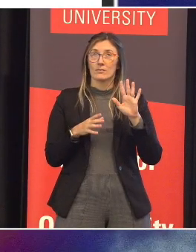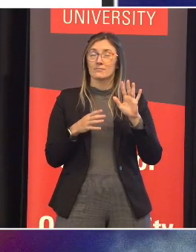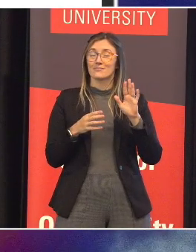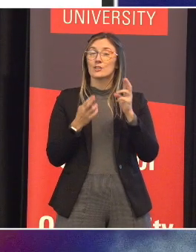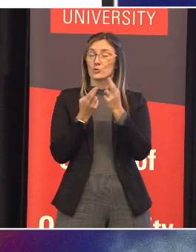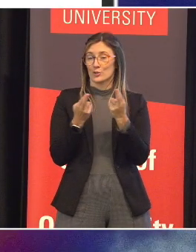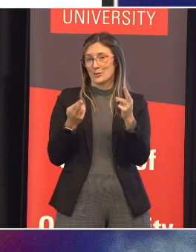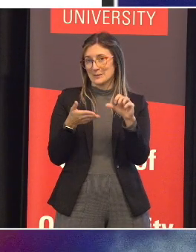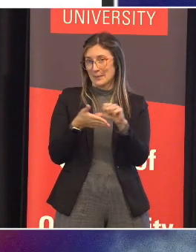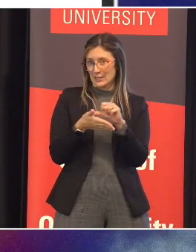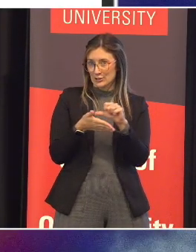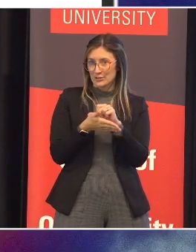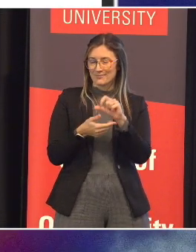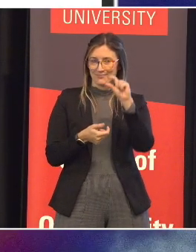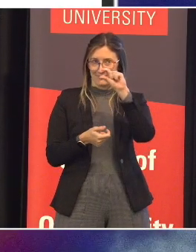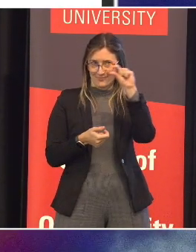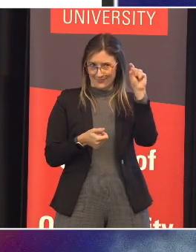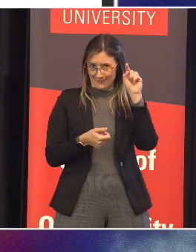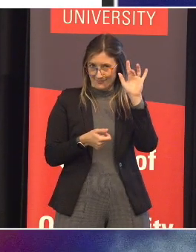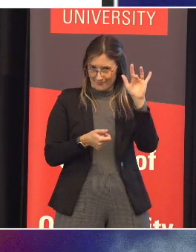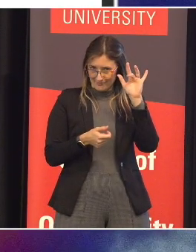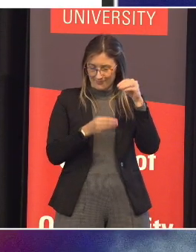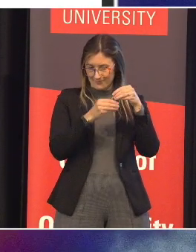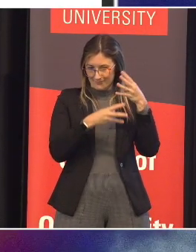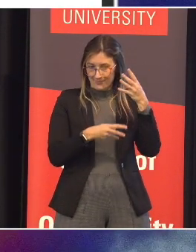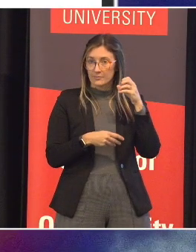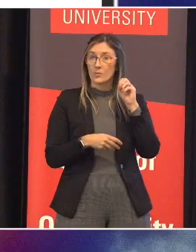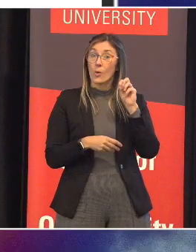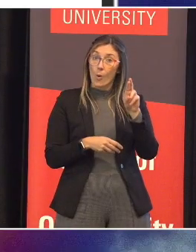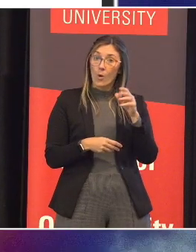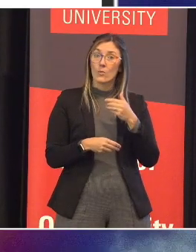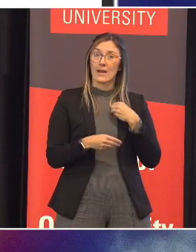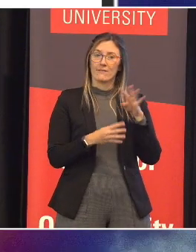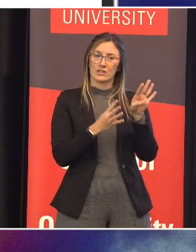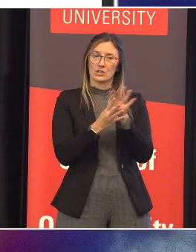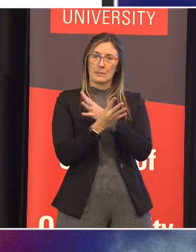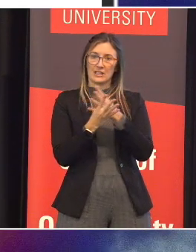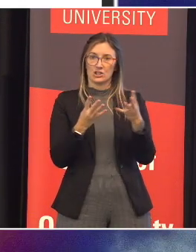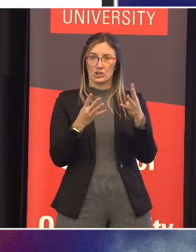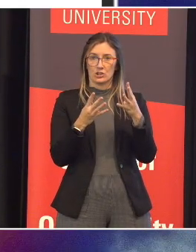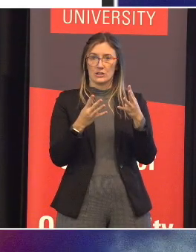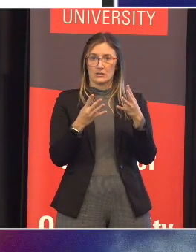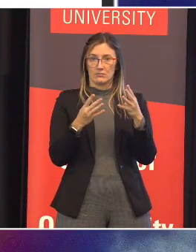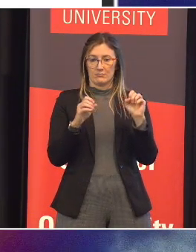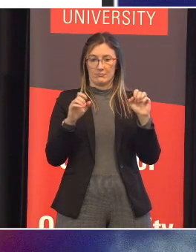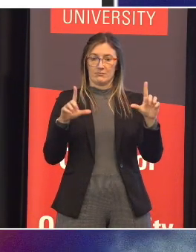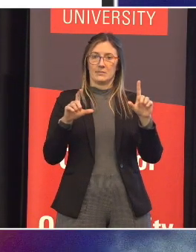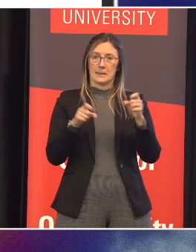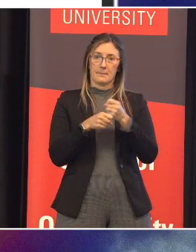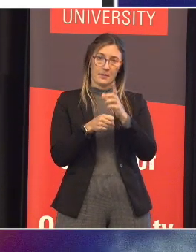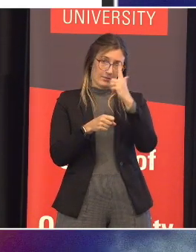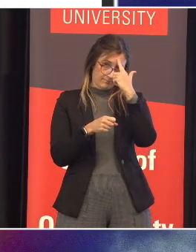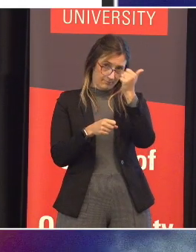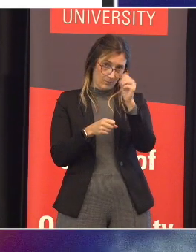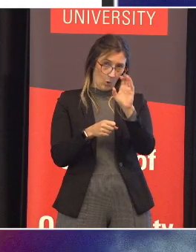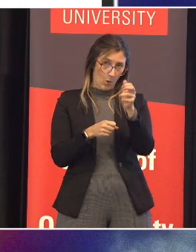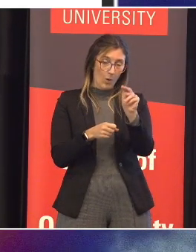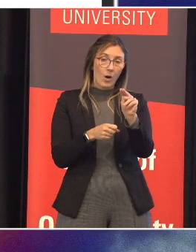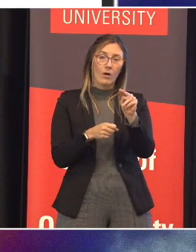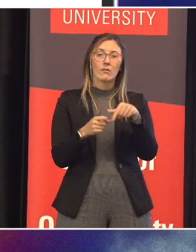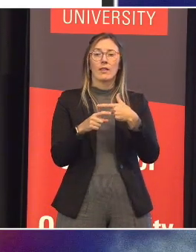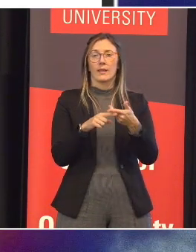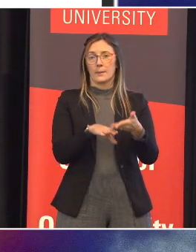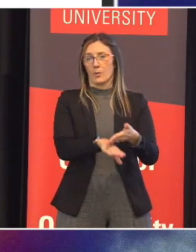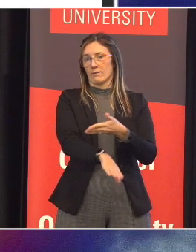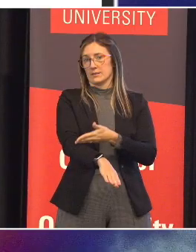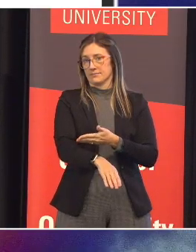page, or we have the spreadsheet that you can make your own and then improve it.